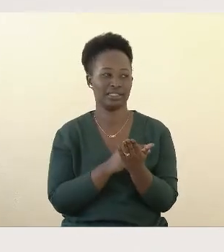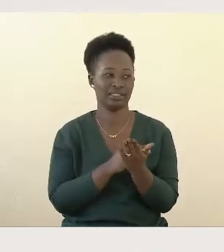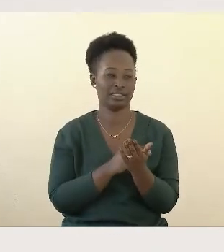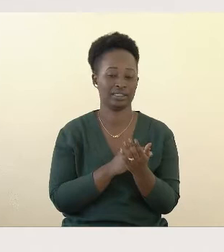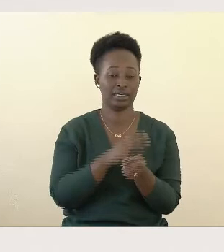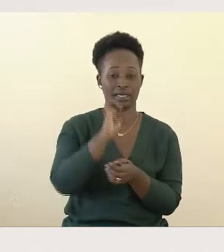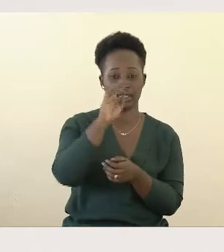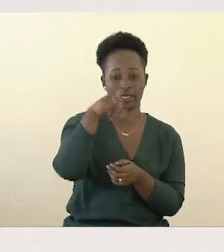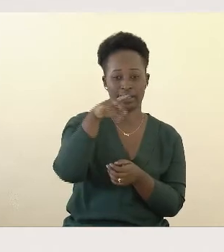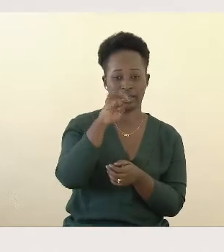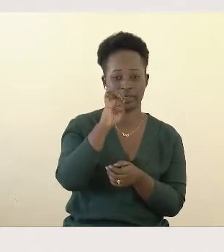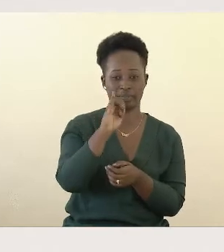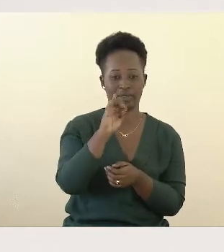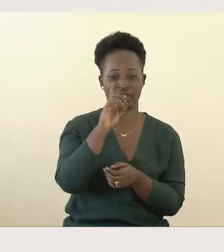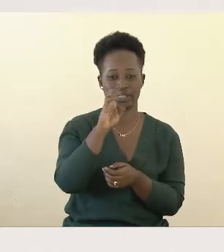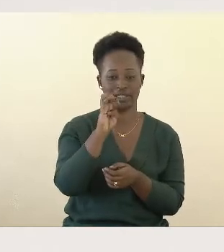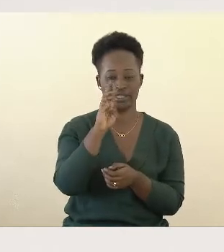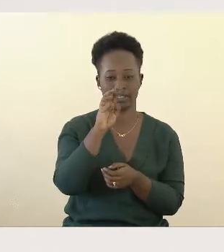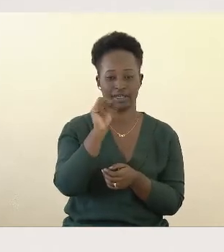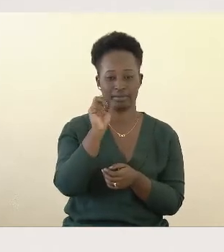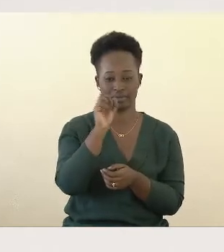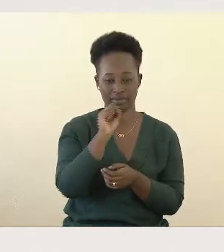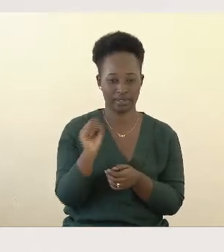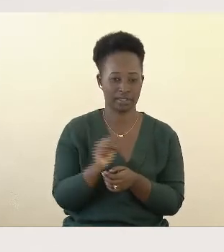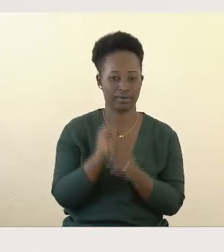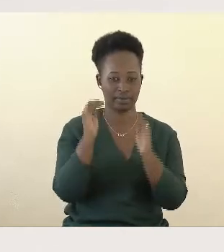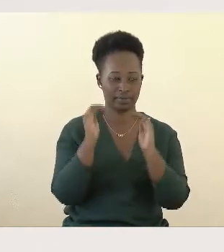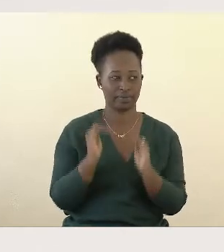epidermis. We have the sweat pore. We have